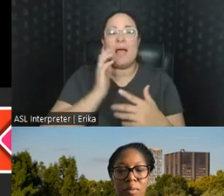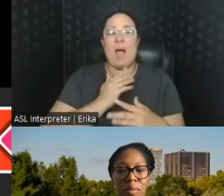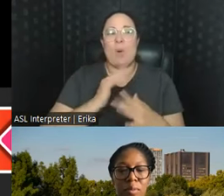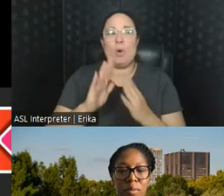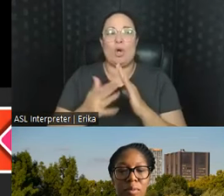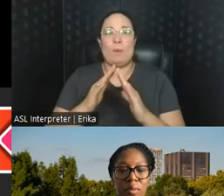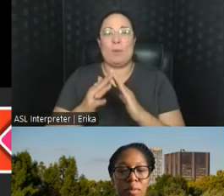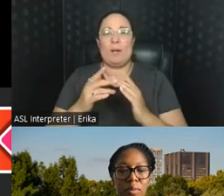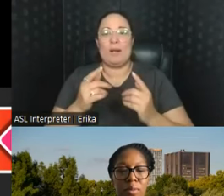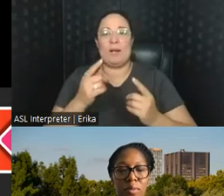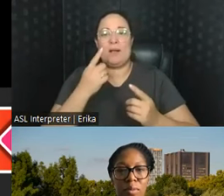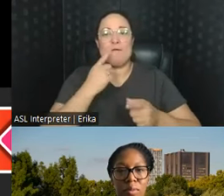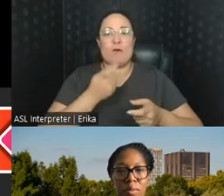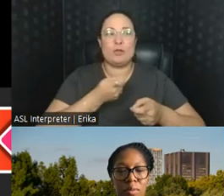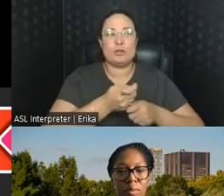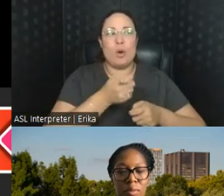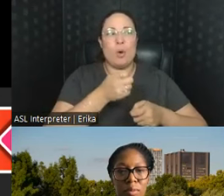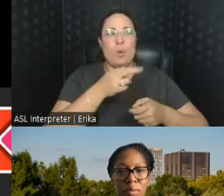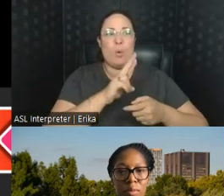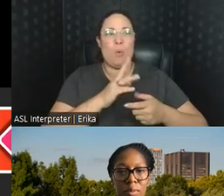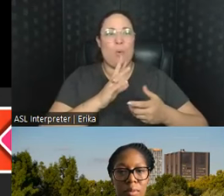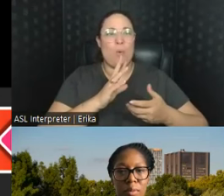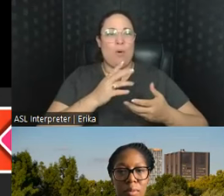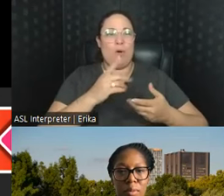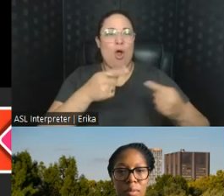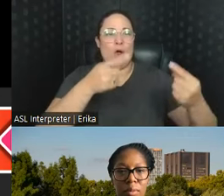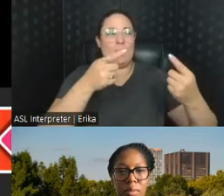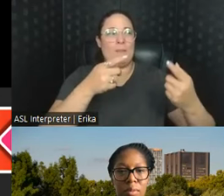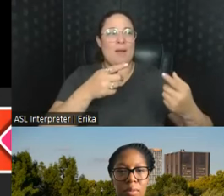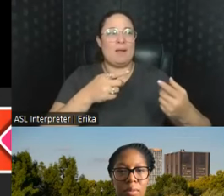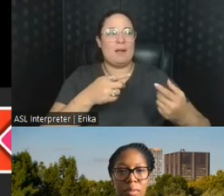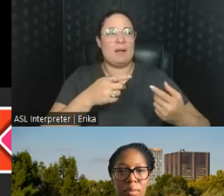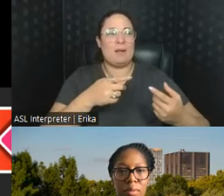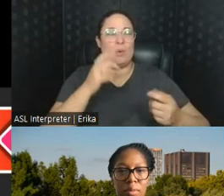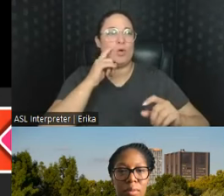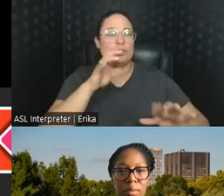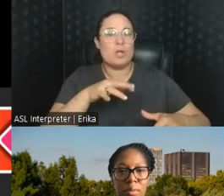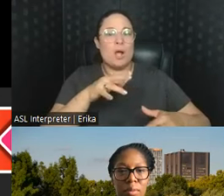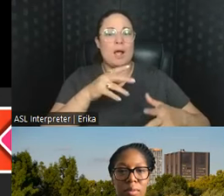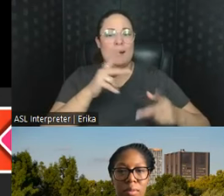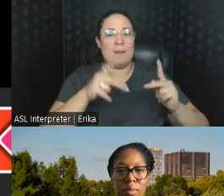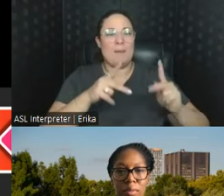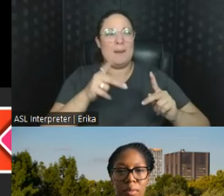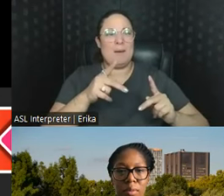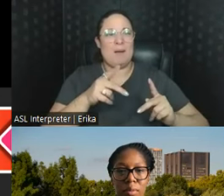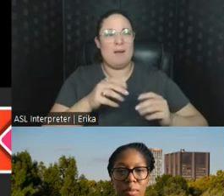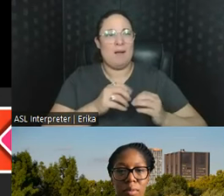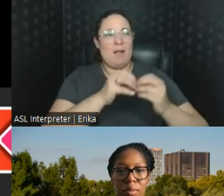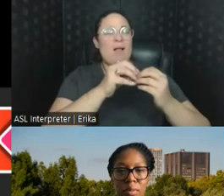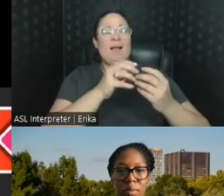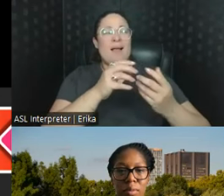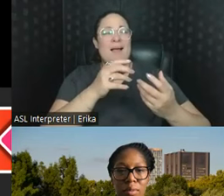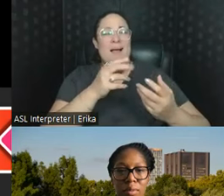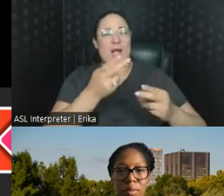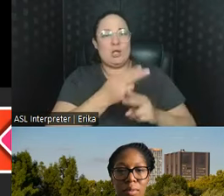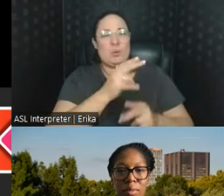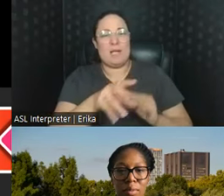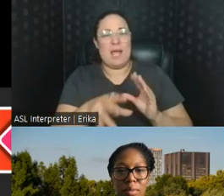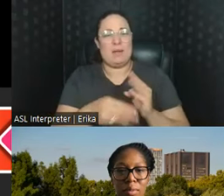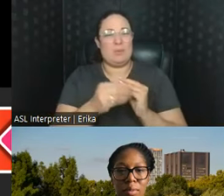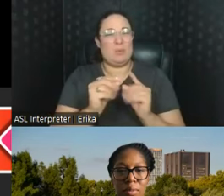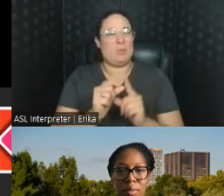the purpose of a joke or an argument. And, you know, quite frankly, I think we just deserve better, right? So